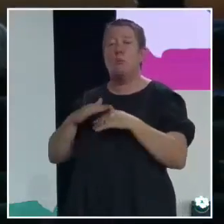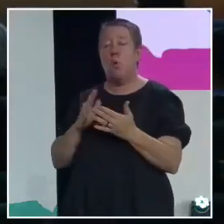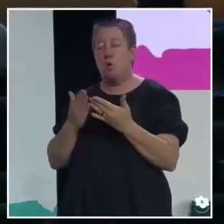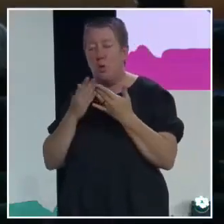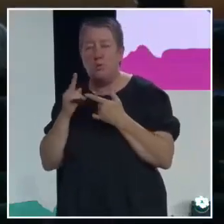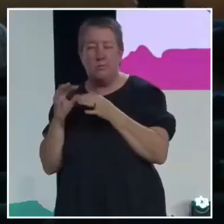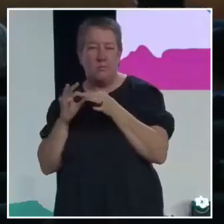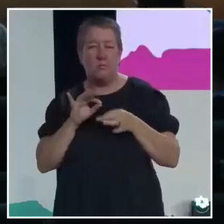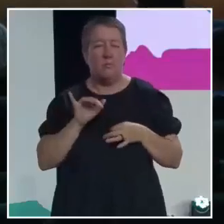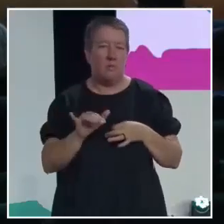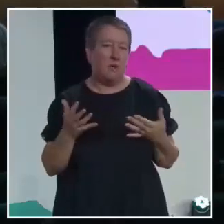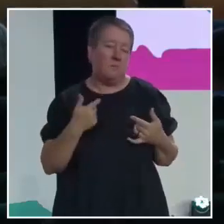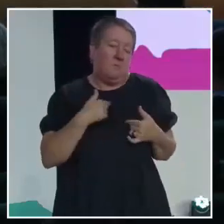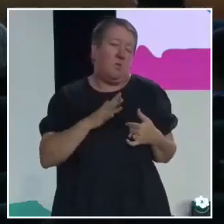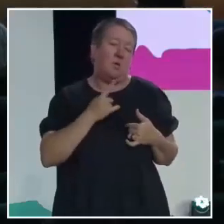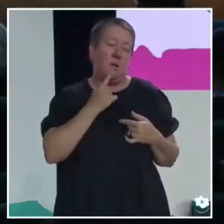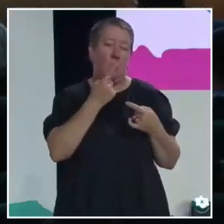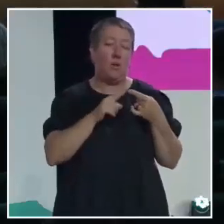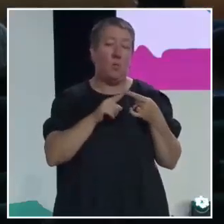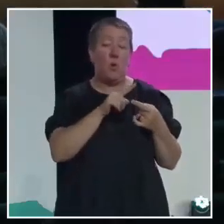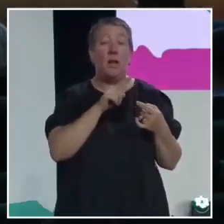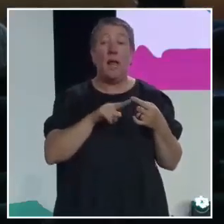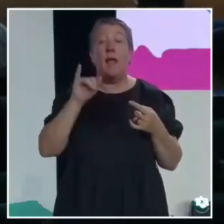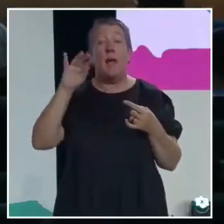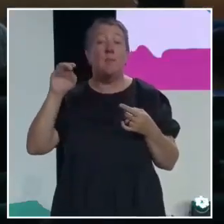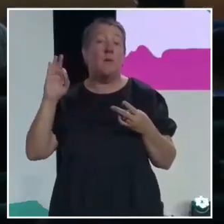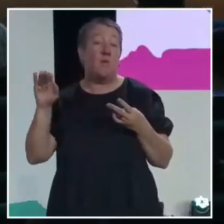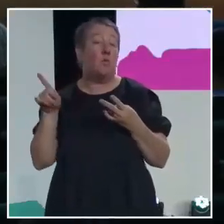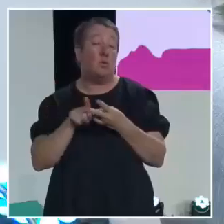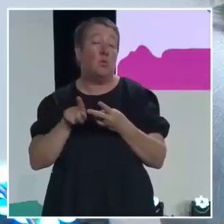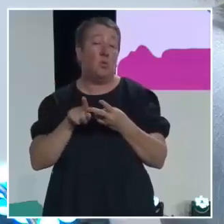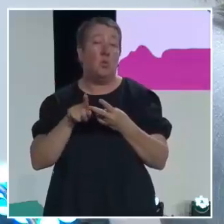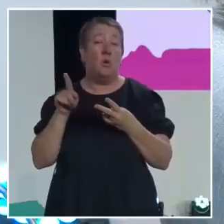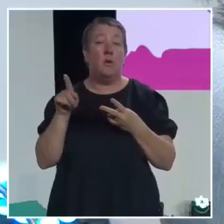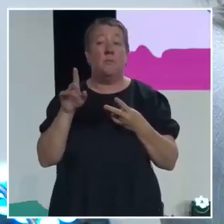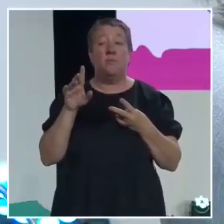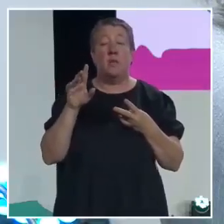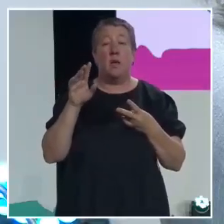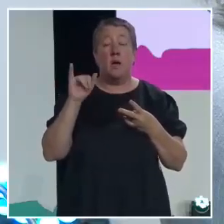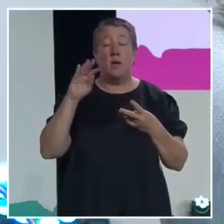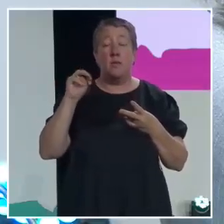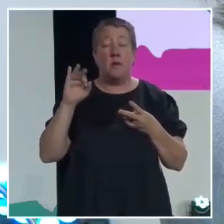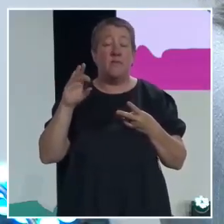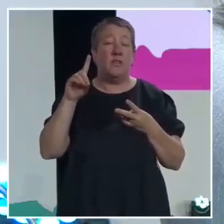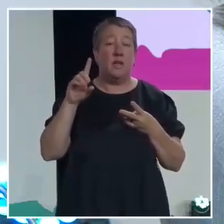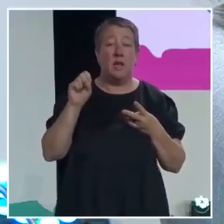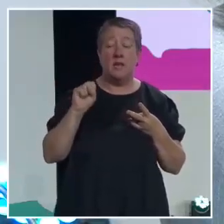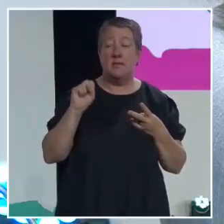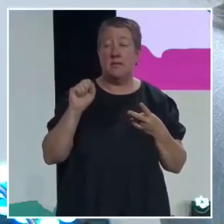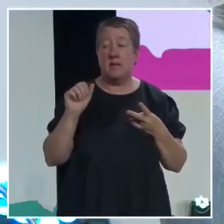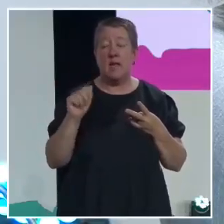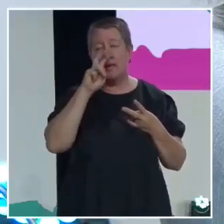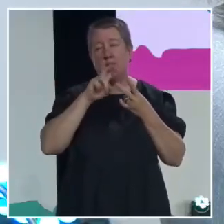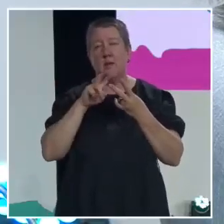this. So that's what I would say is point number one. And the IMF, by the way. The IMF DSA also needs to be